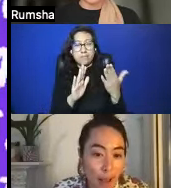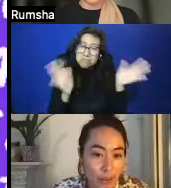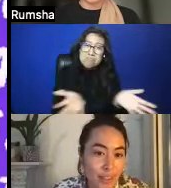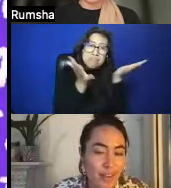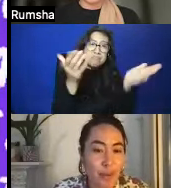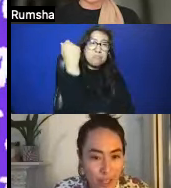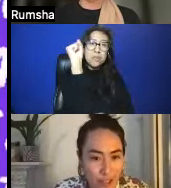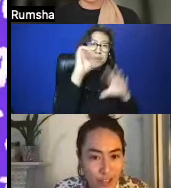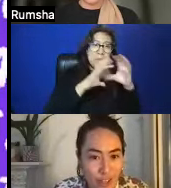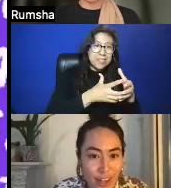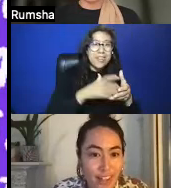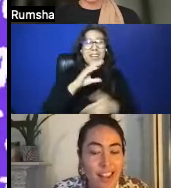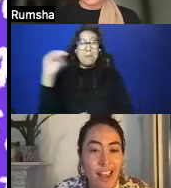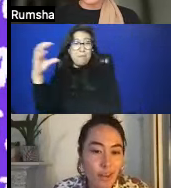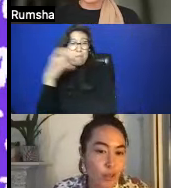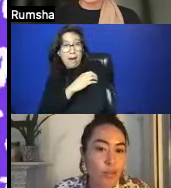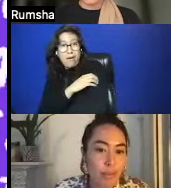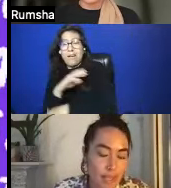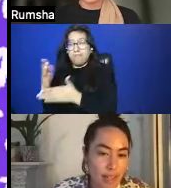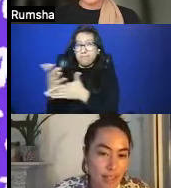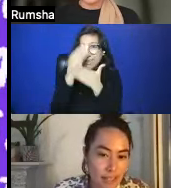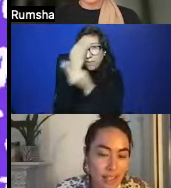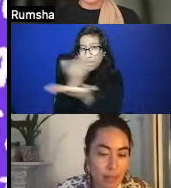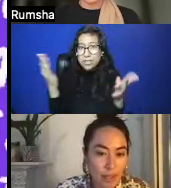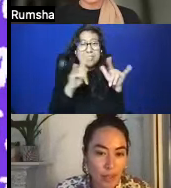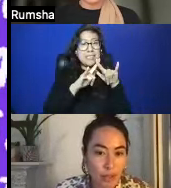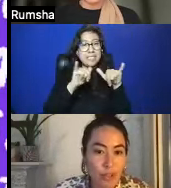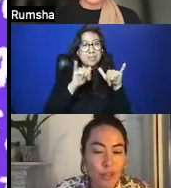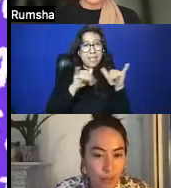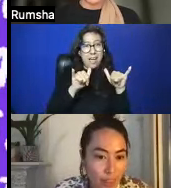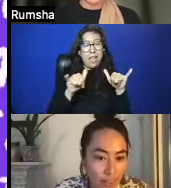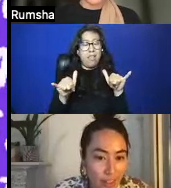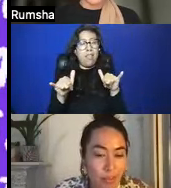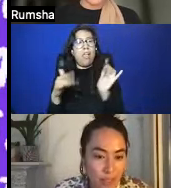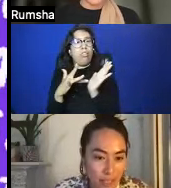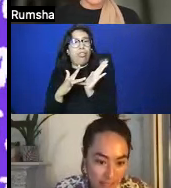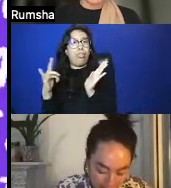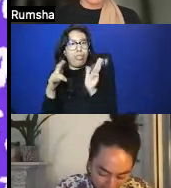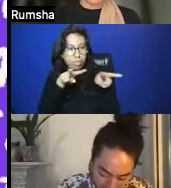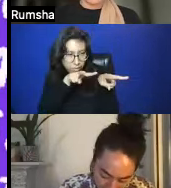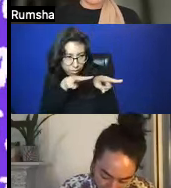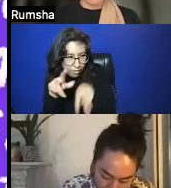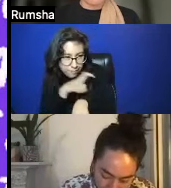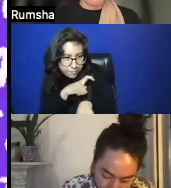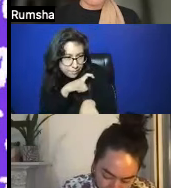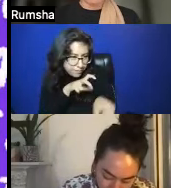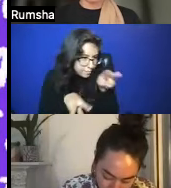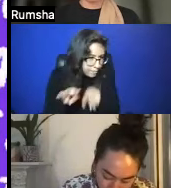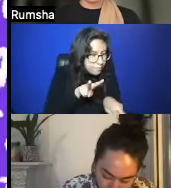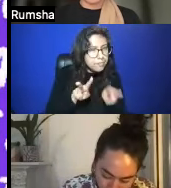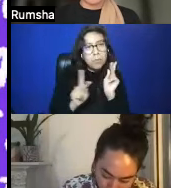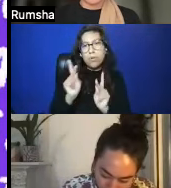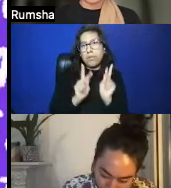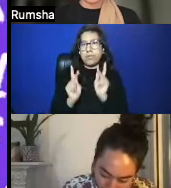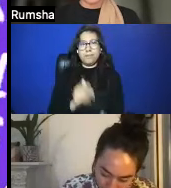and power and information sharing, and also simultaneously is being used to surveil and police.